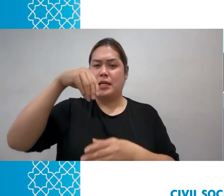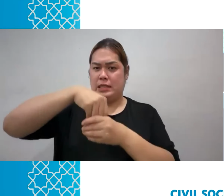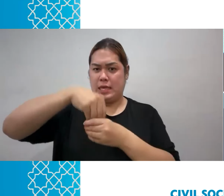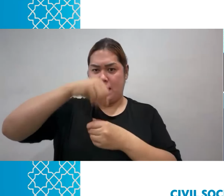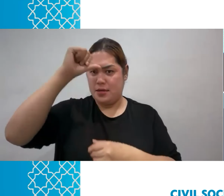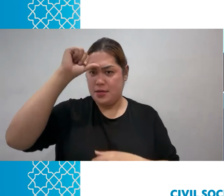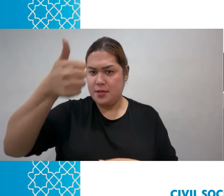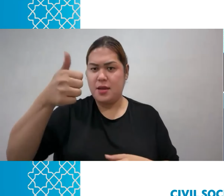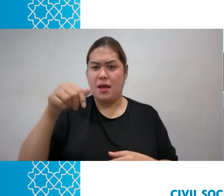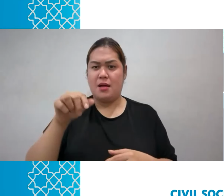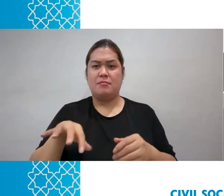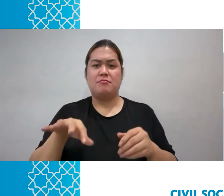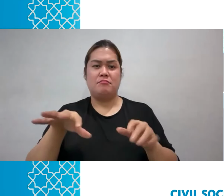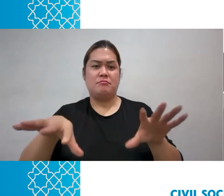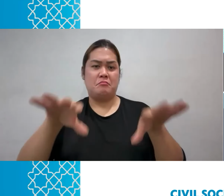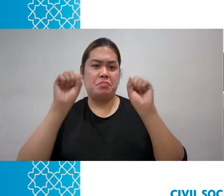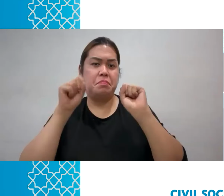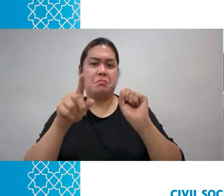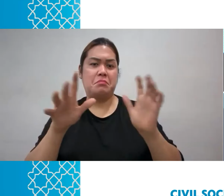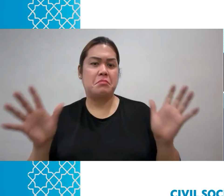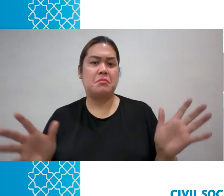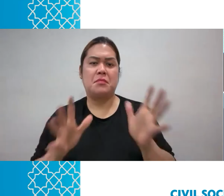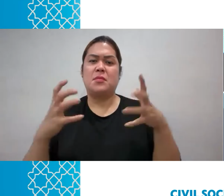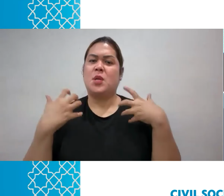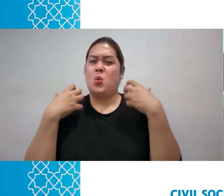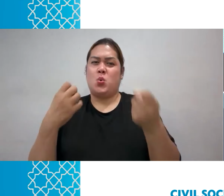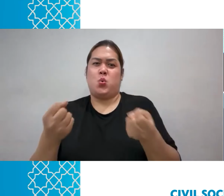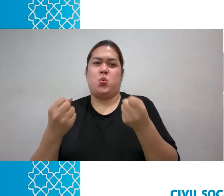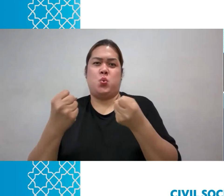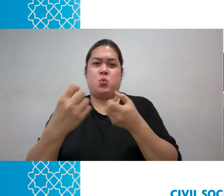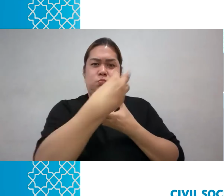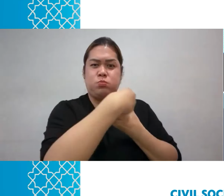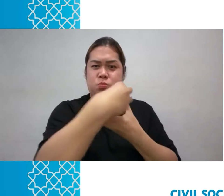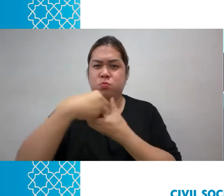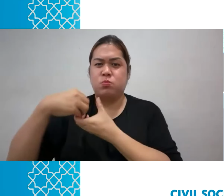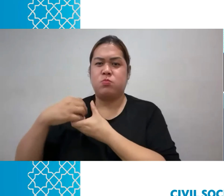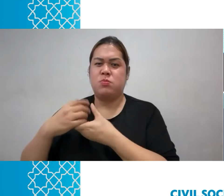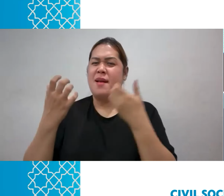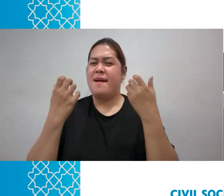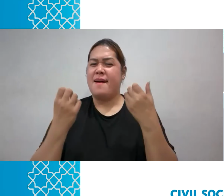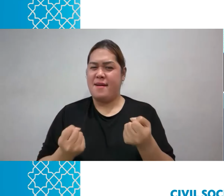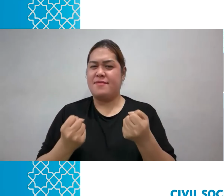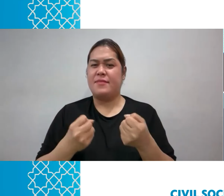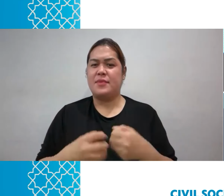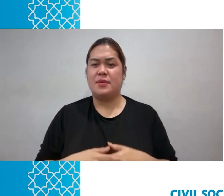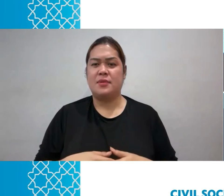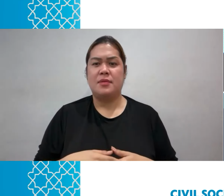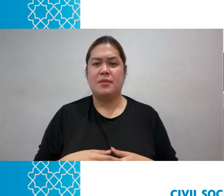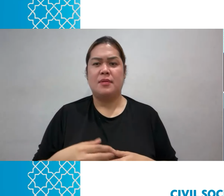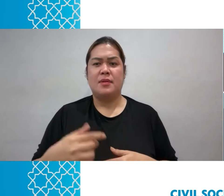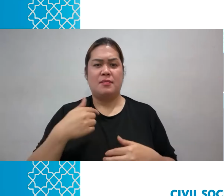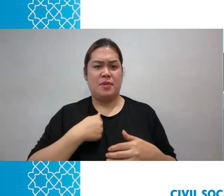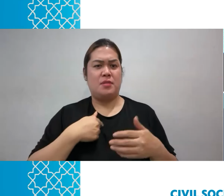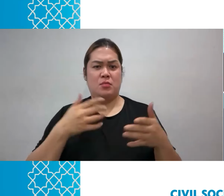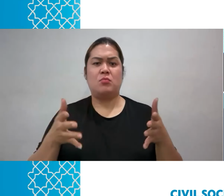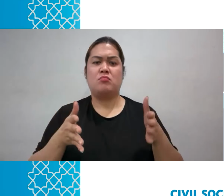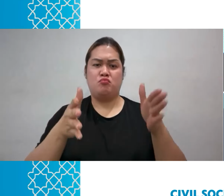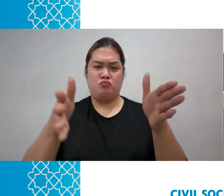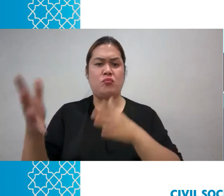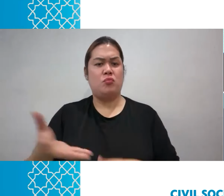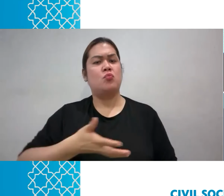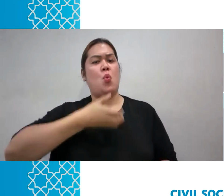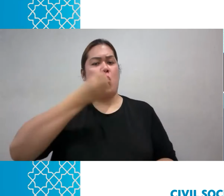engagement, strengthened the agenda of having, reclaiming the streets, having the ownership of the streets. So